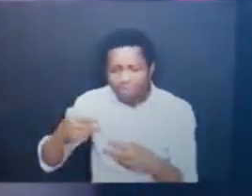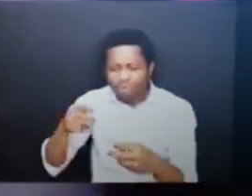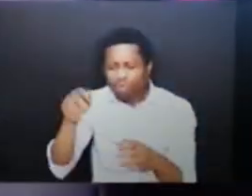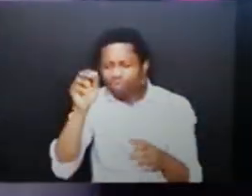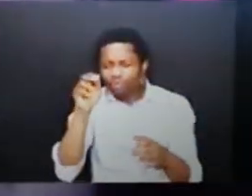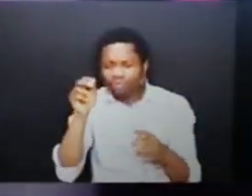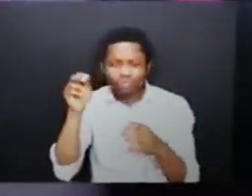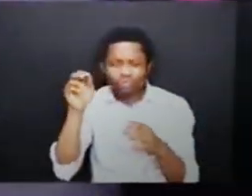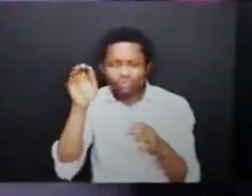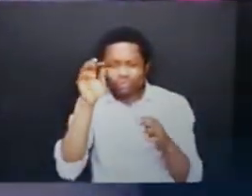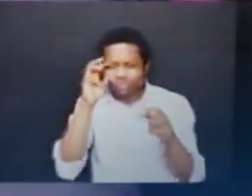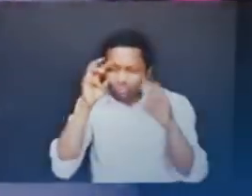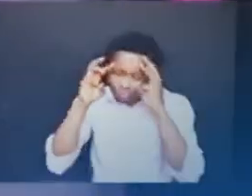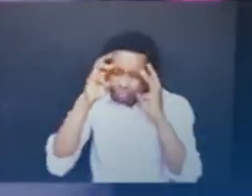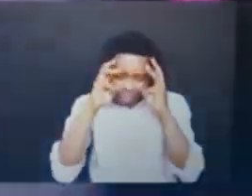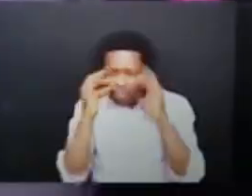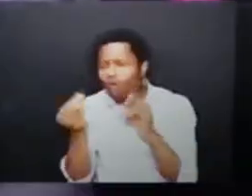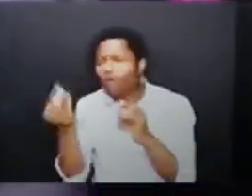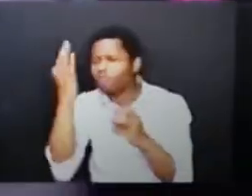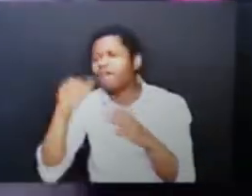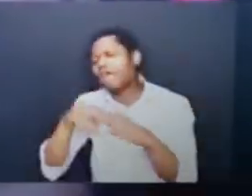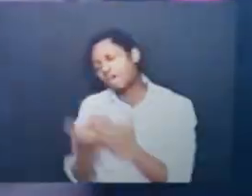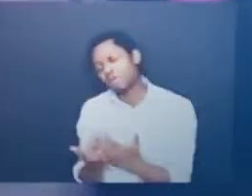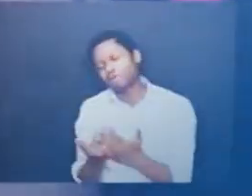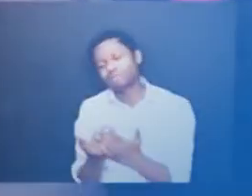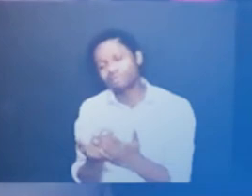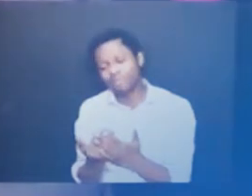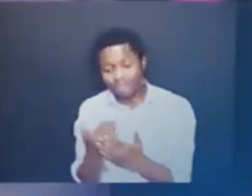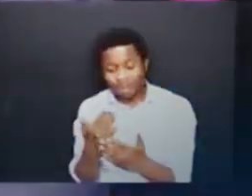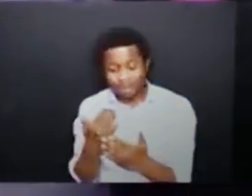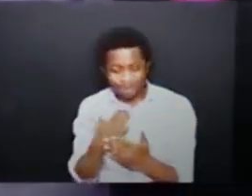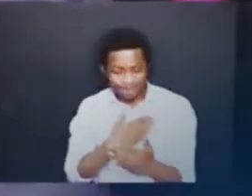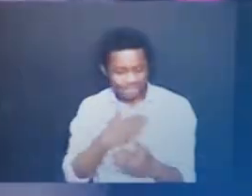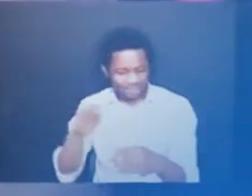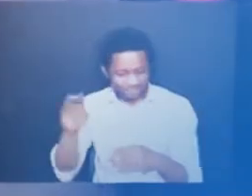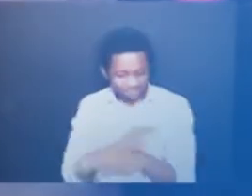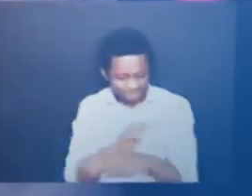over me? How am I going to get this business back on